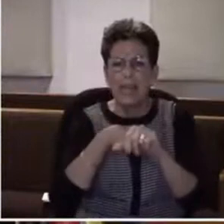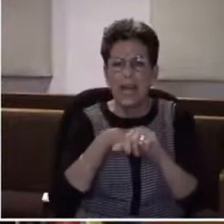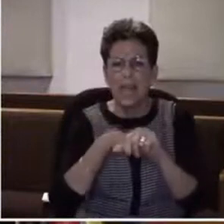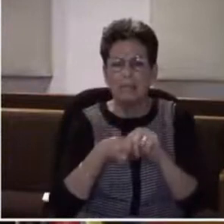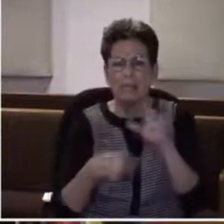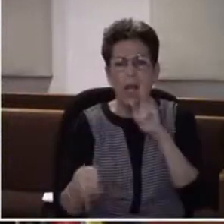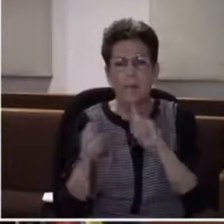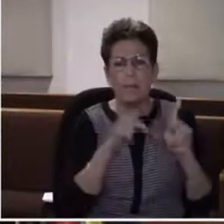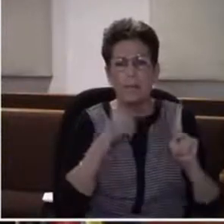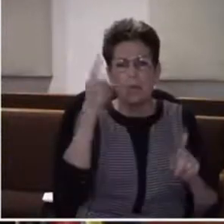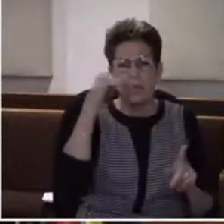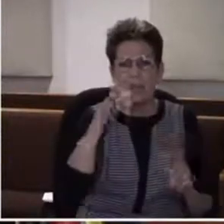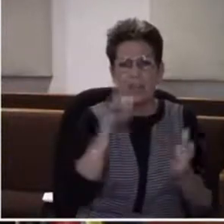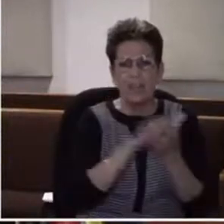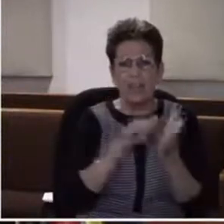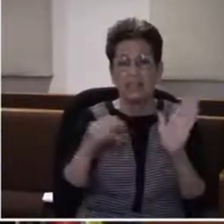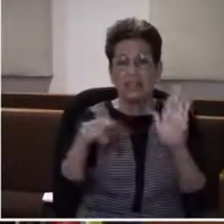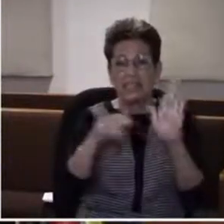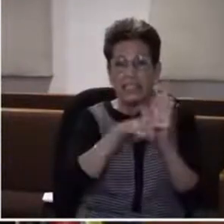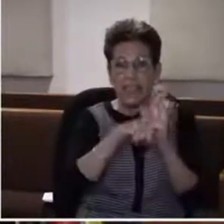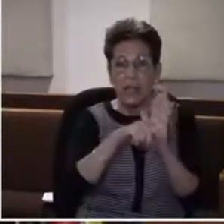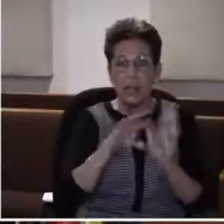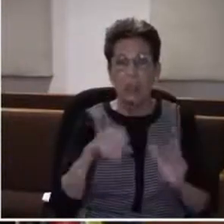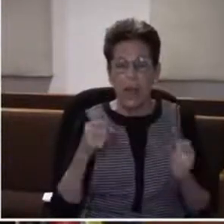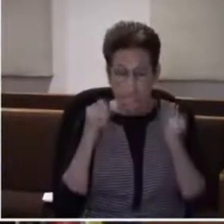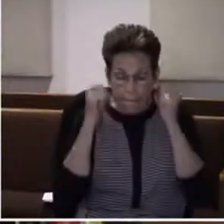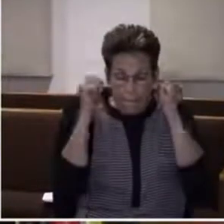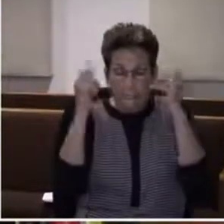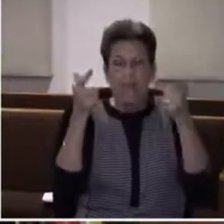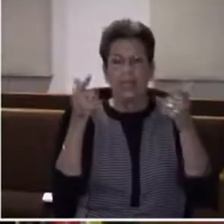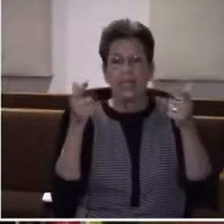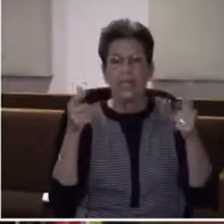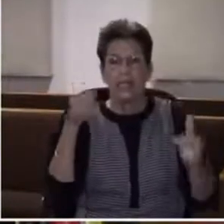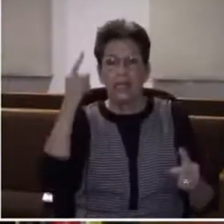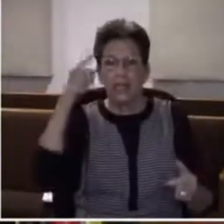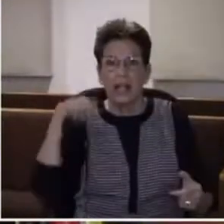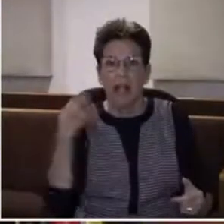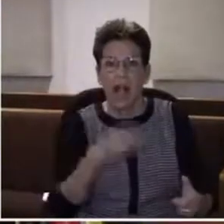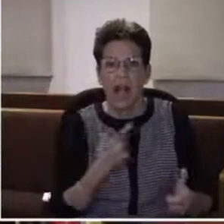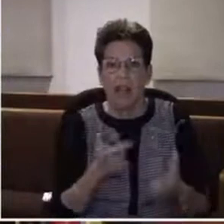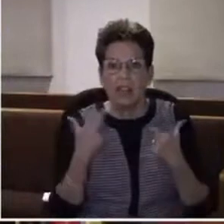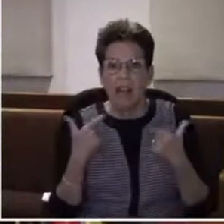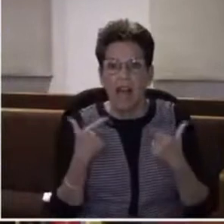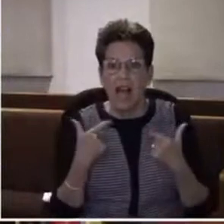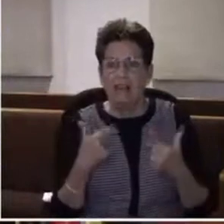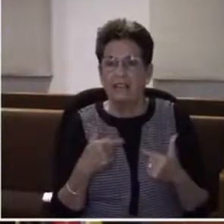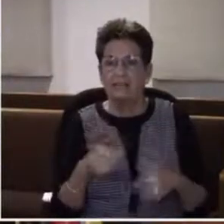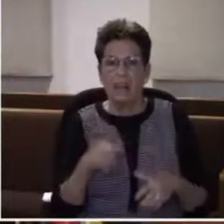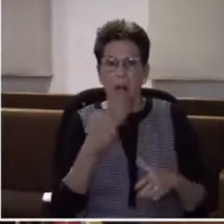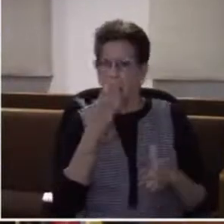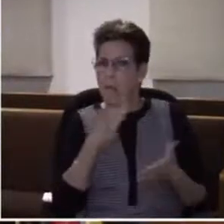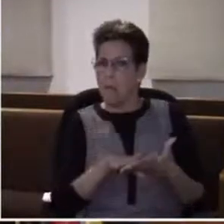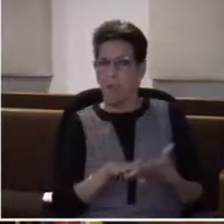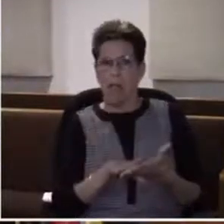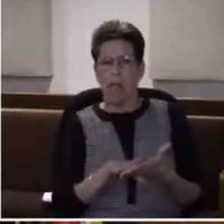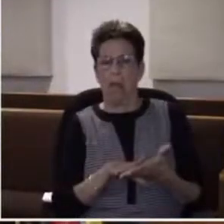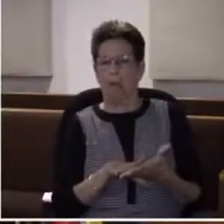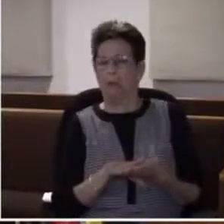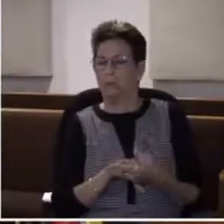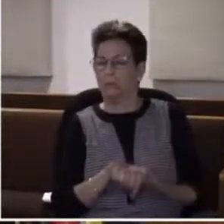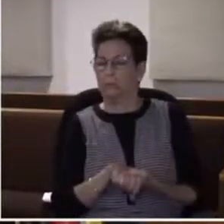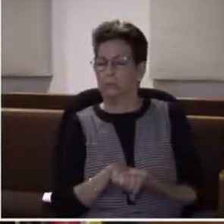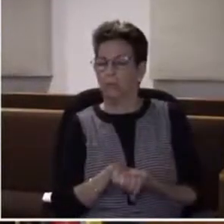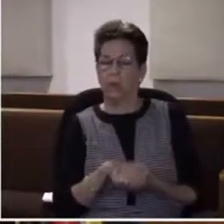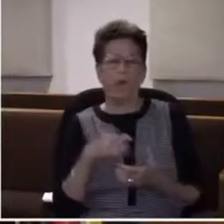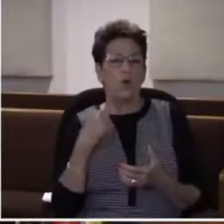negative, we immediately smell our lives to be sour. But what we